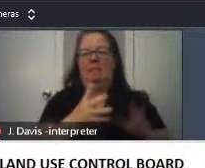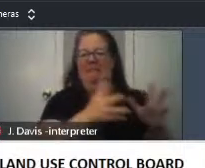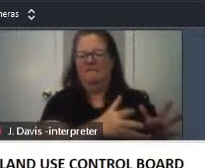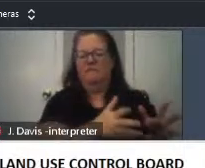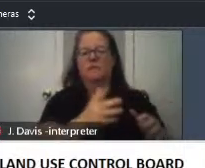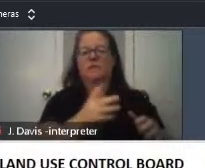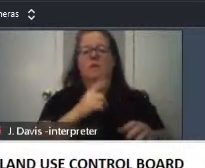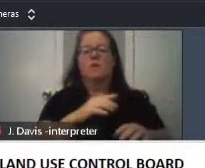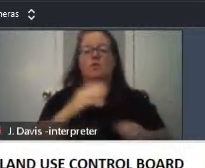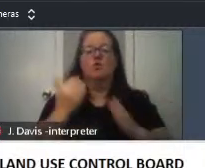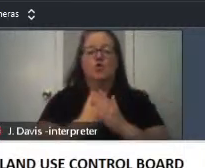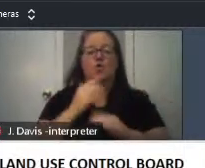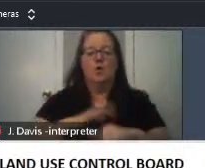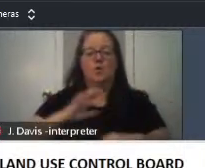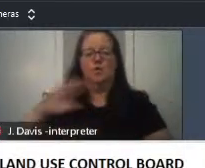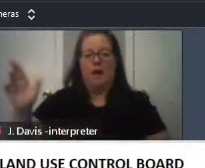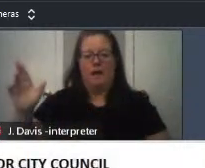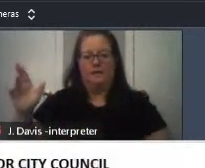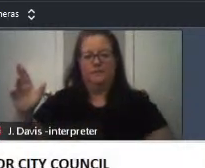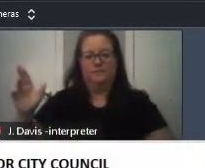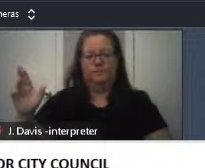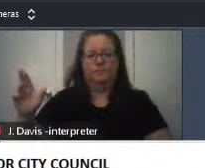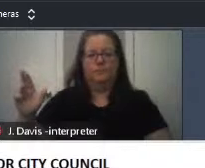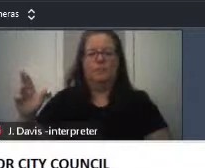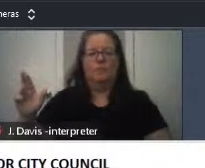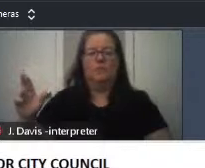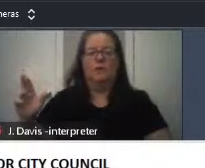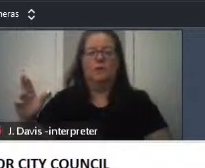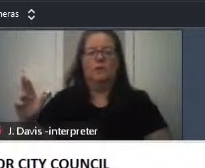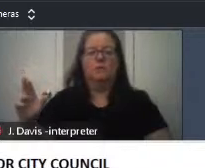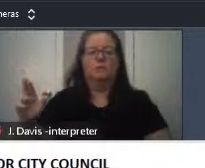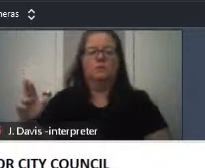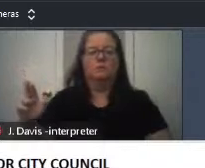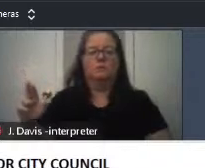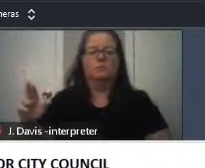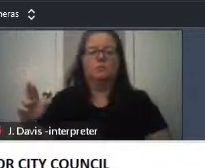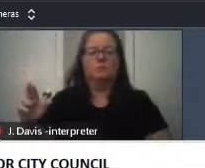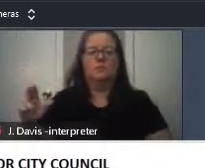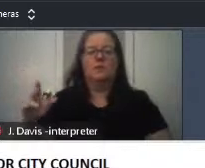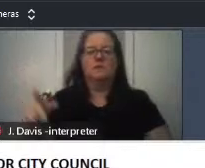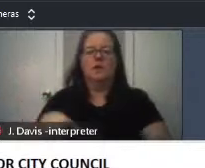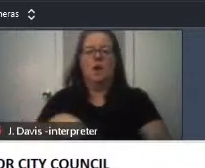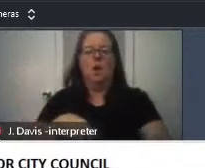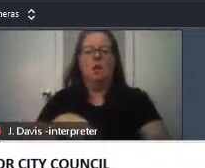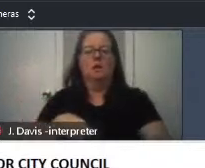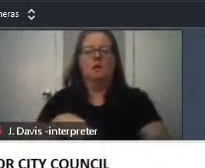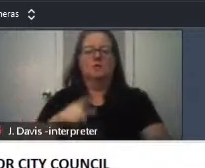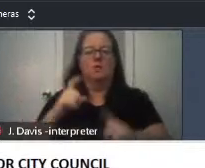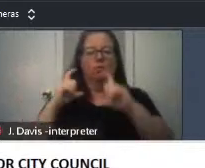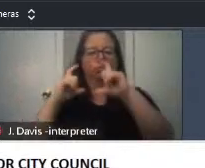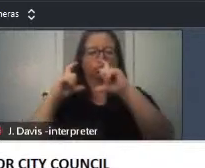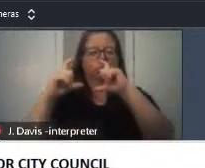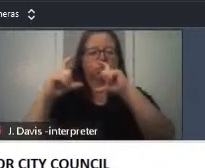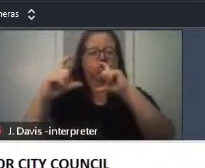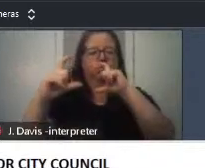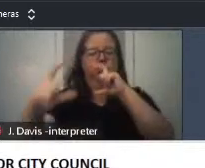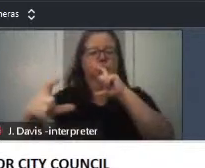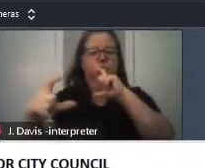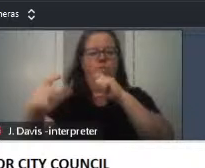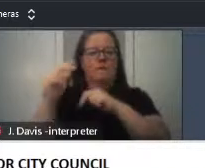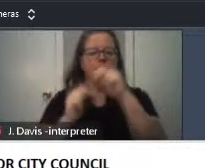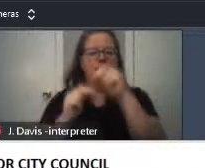is on the right. Next slide. It's kind of a long, narrow building, but most of that longness